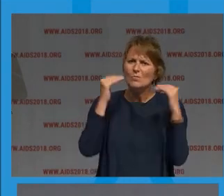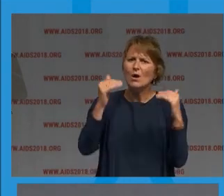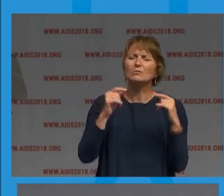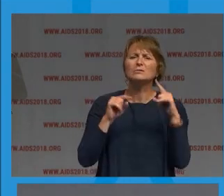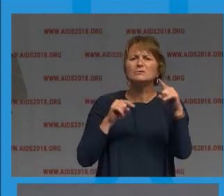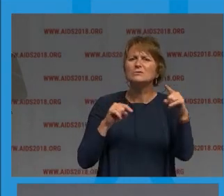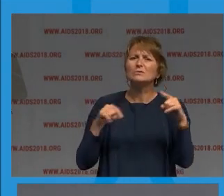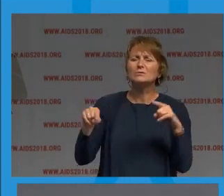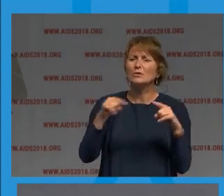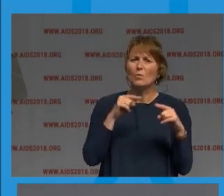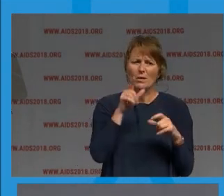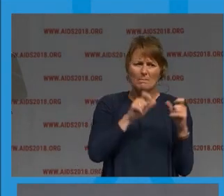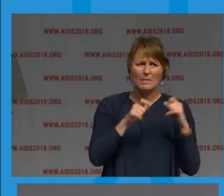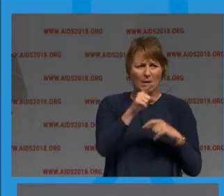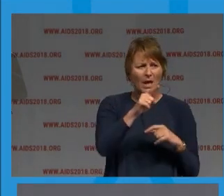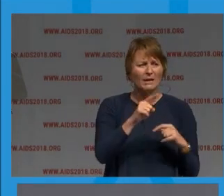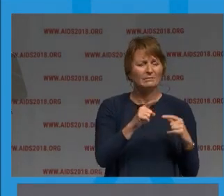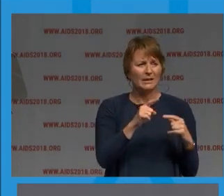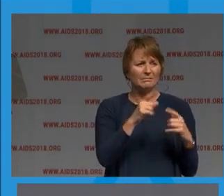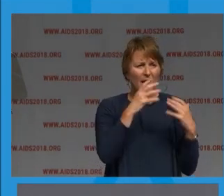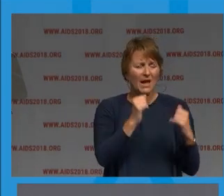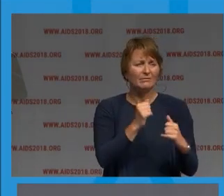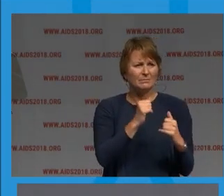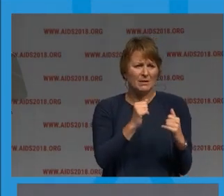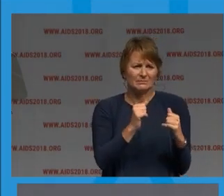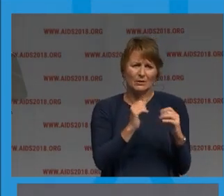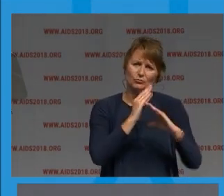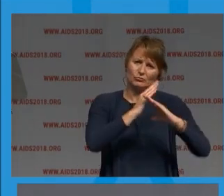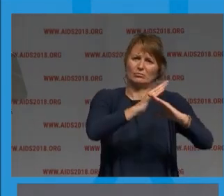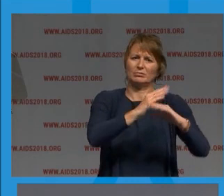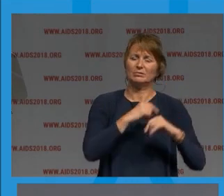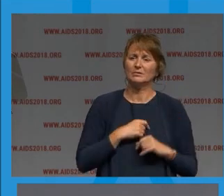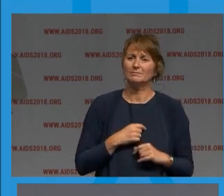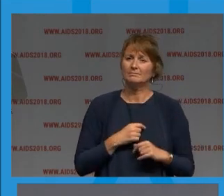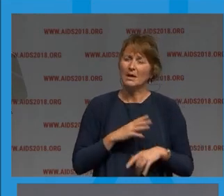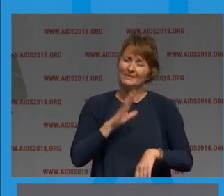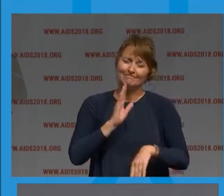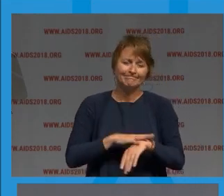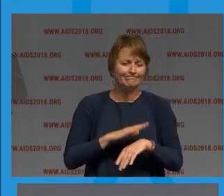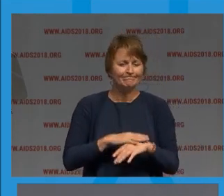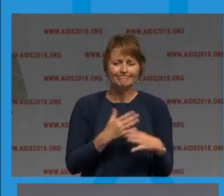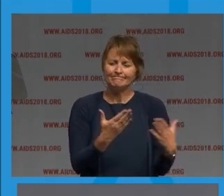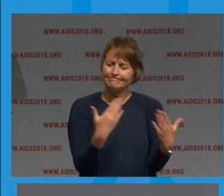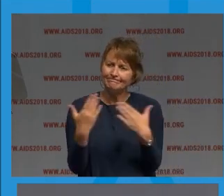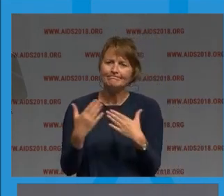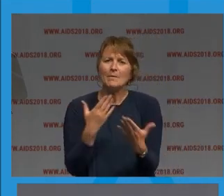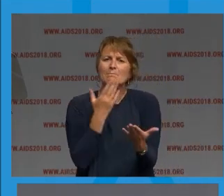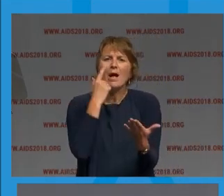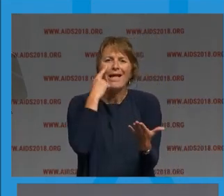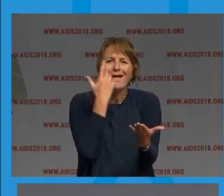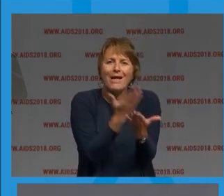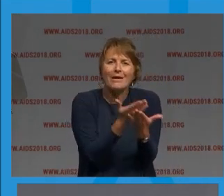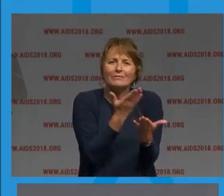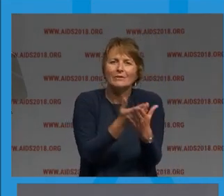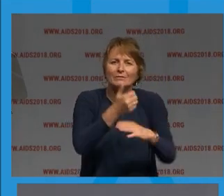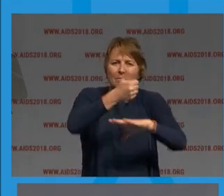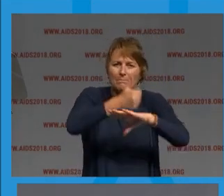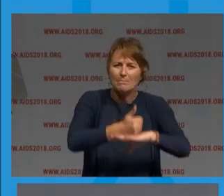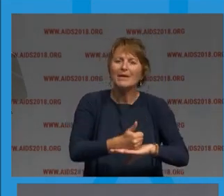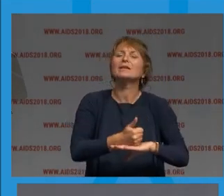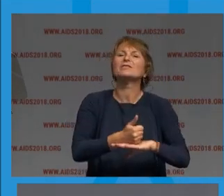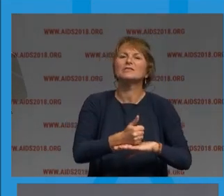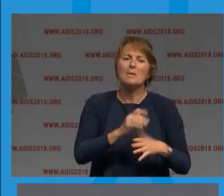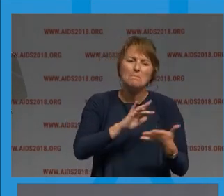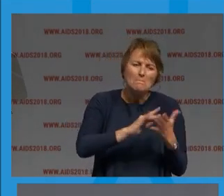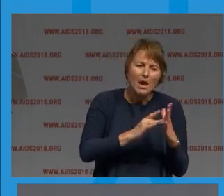with substance use disorders. There is an urgent need to provide combination of evidence-based biomedical,